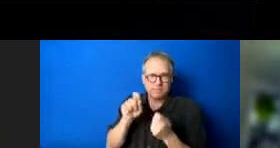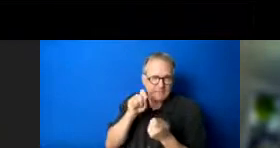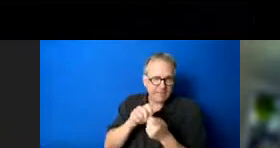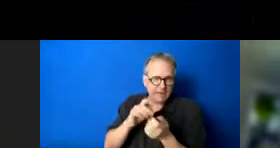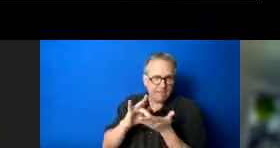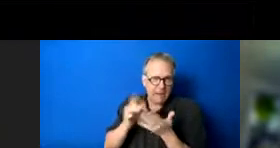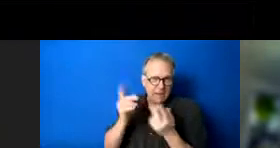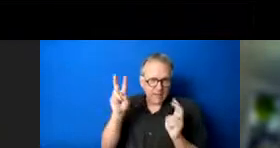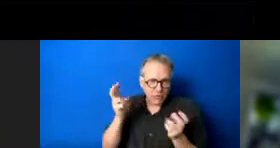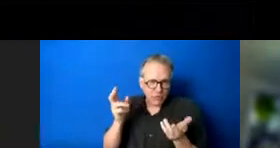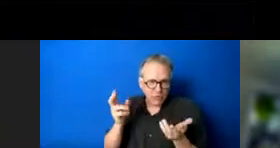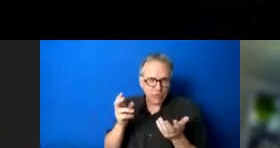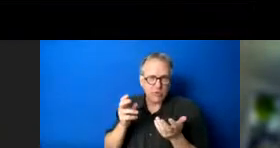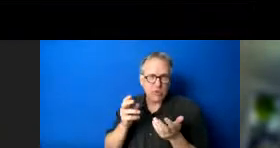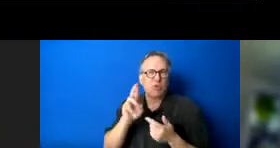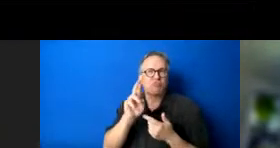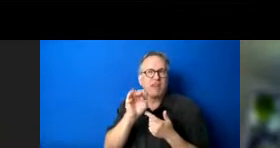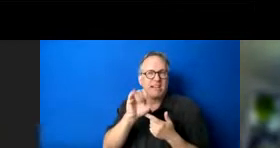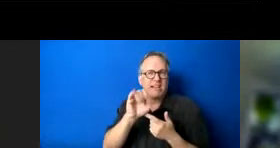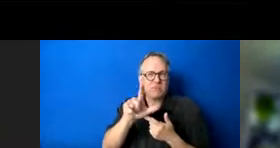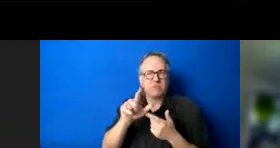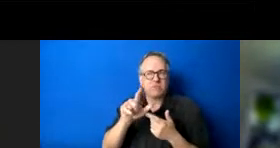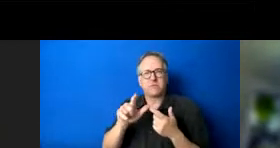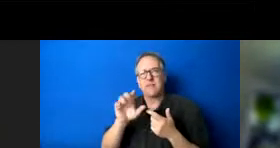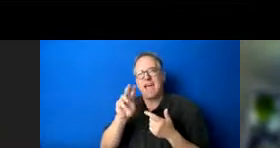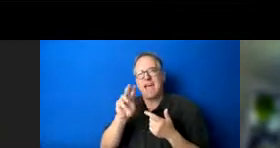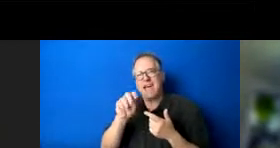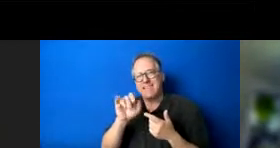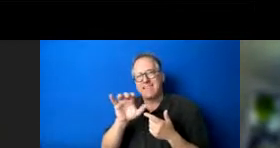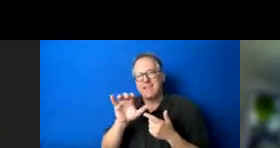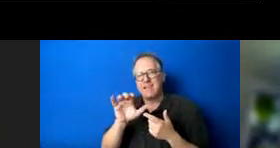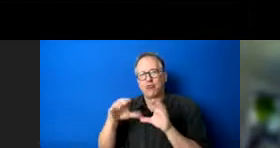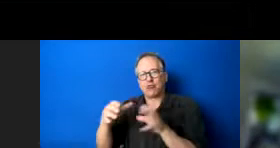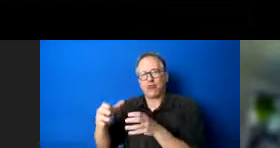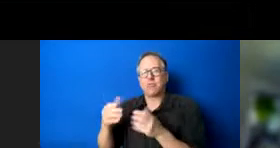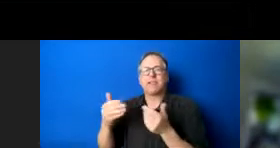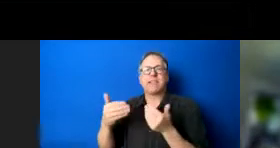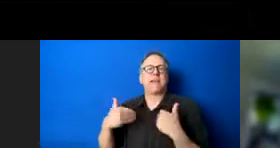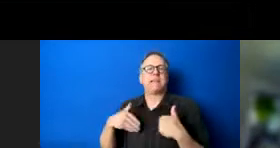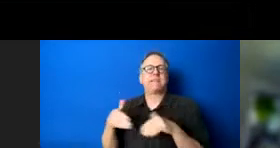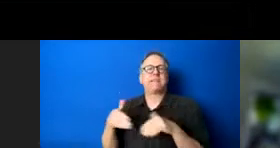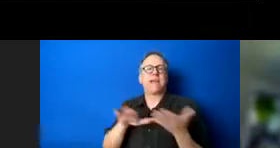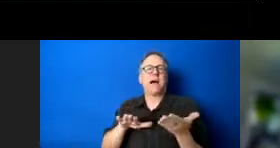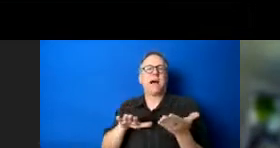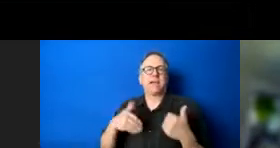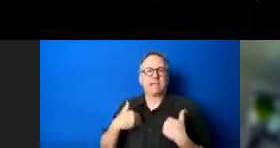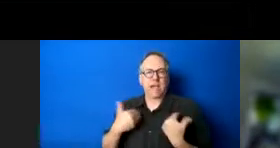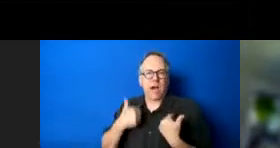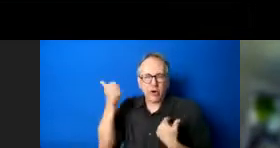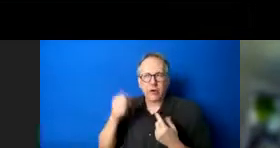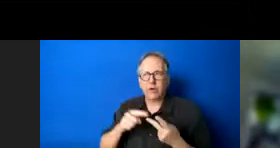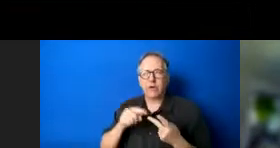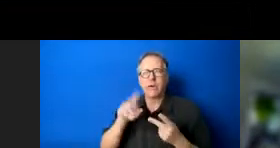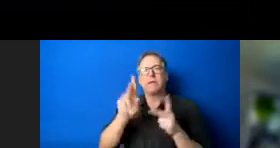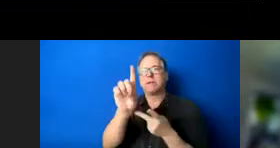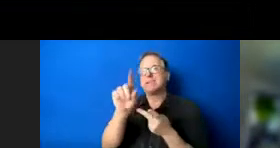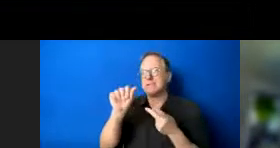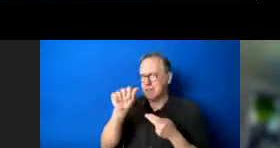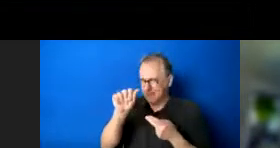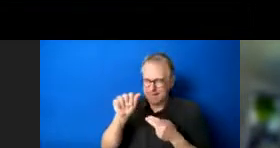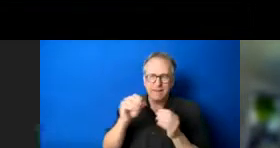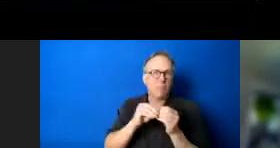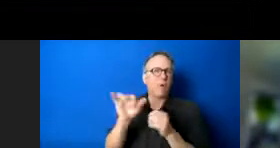people from certain racial and ethnic minority groups are dying from COVID-19 at younger ages. People with disabilities are more likely.